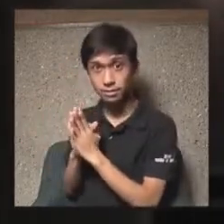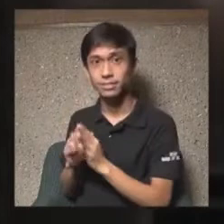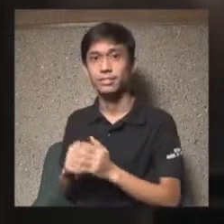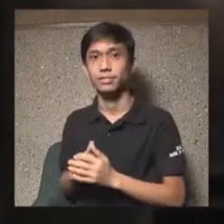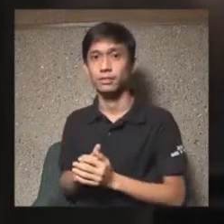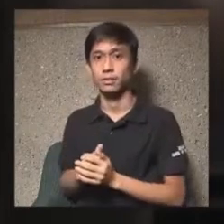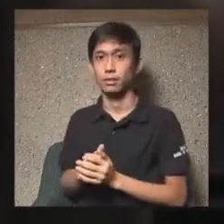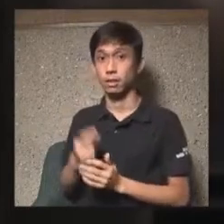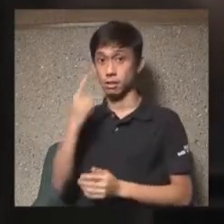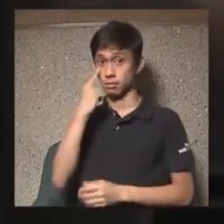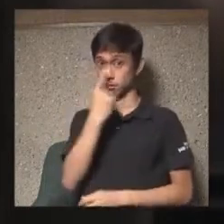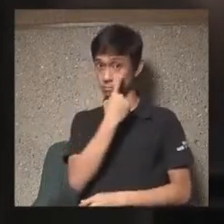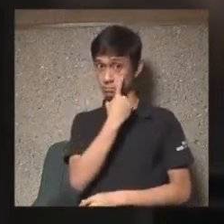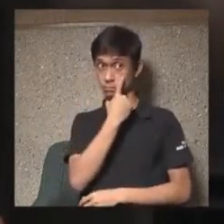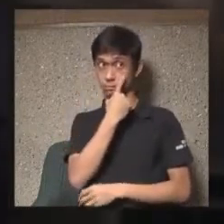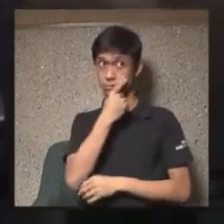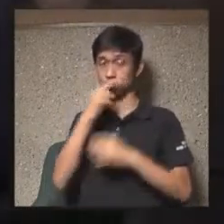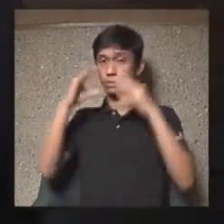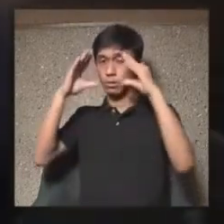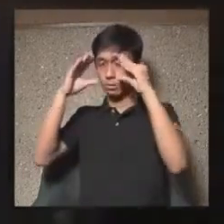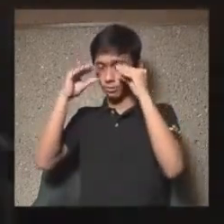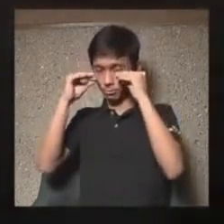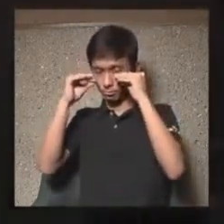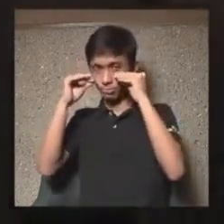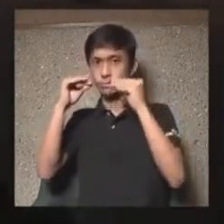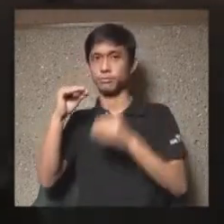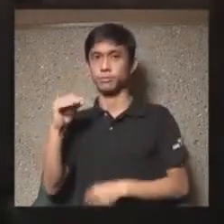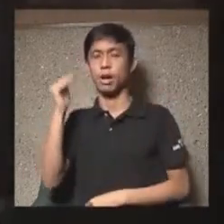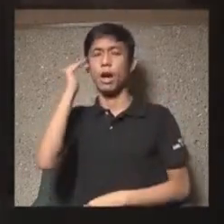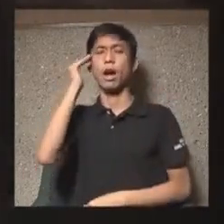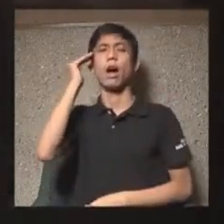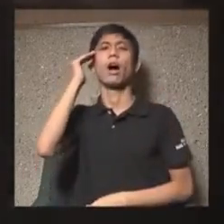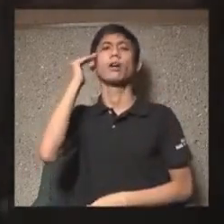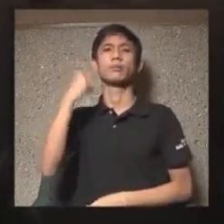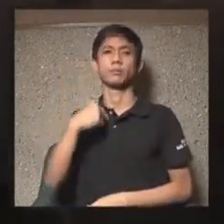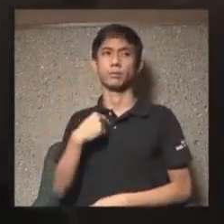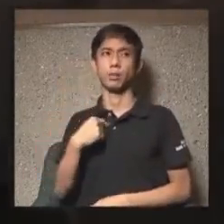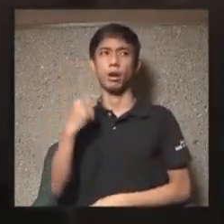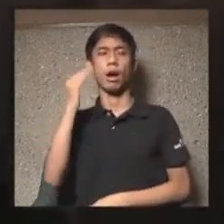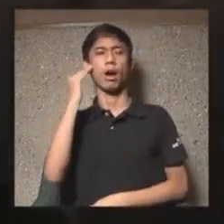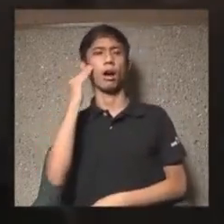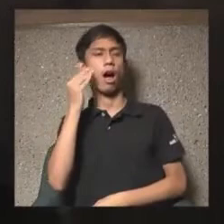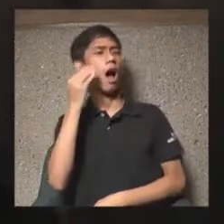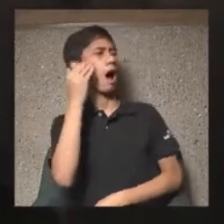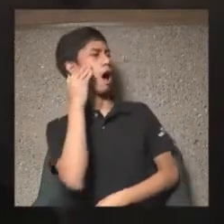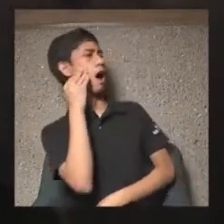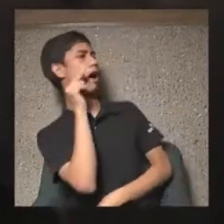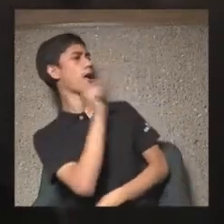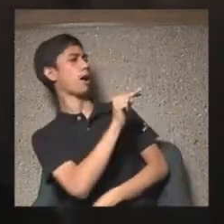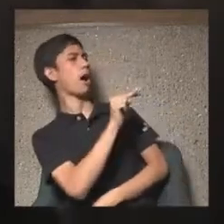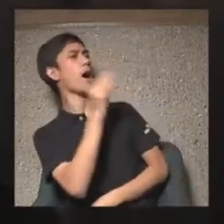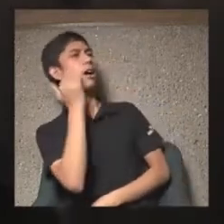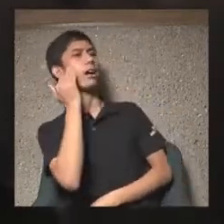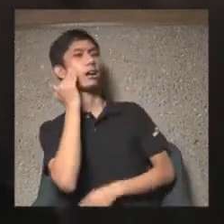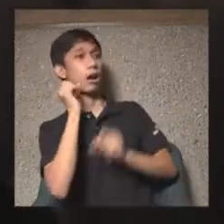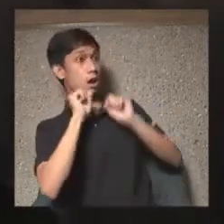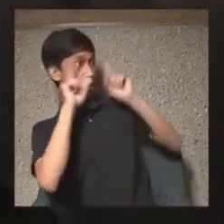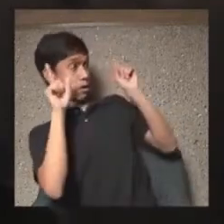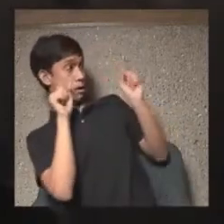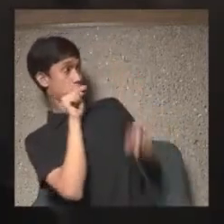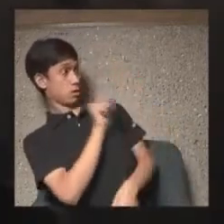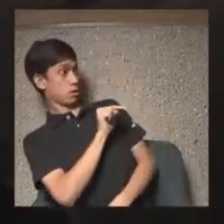but I knew that she was staring at me with her eyes bulging out, her jaw on the